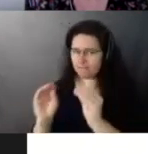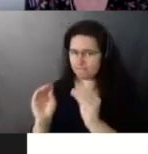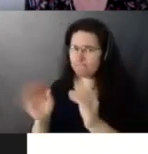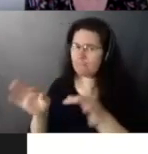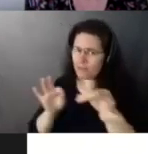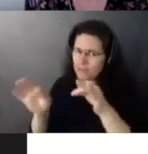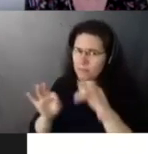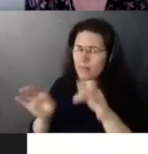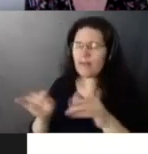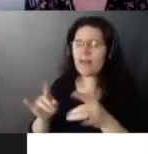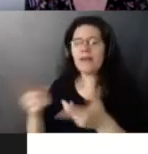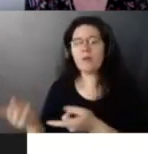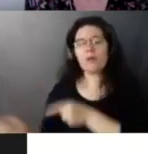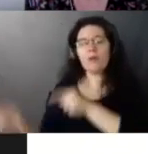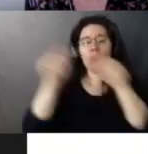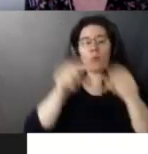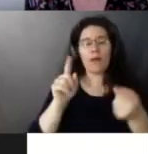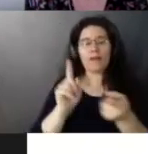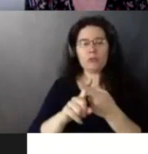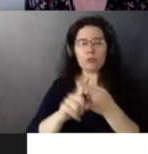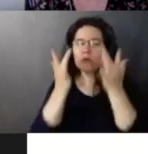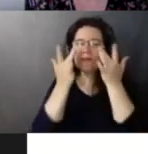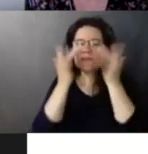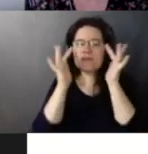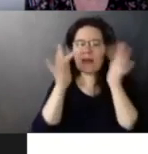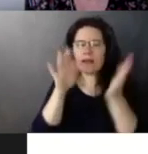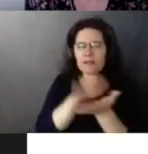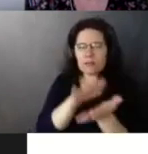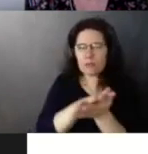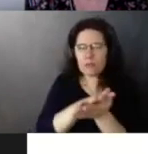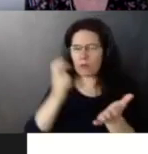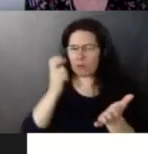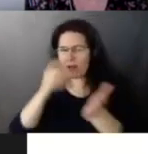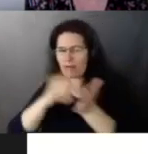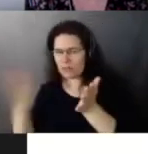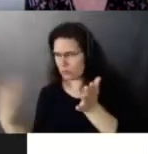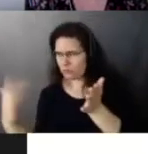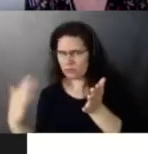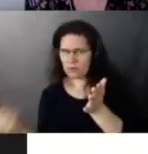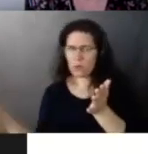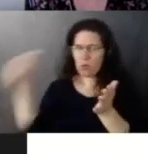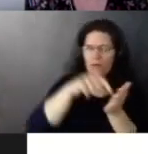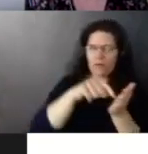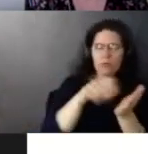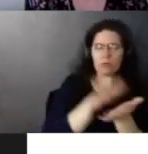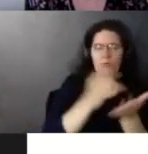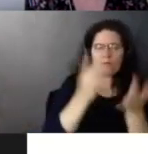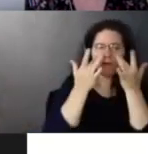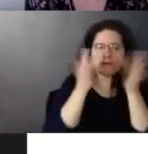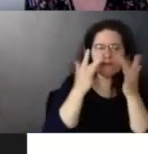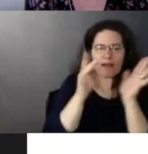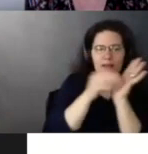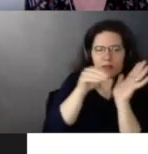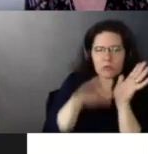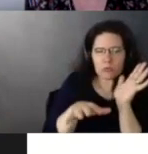they interacted with sighted people. And this was all about acceptance, because I believe on